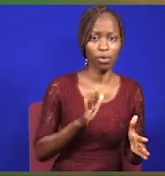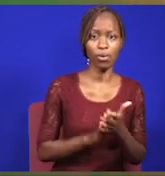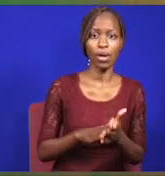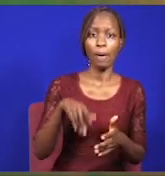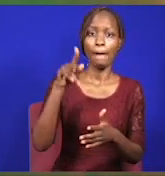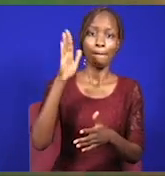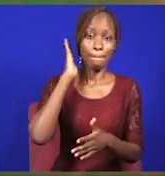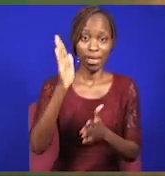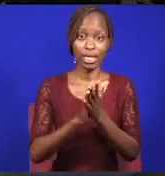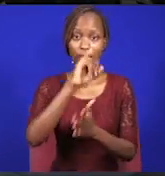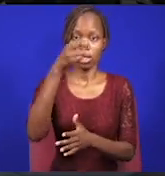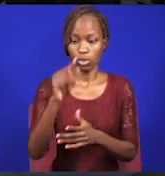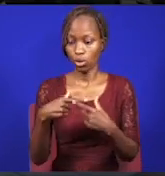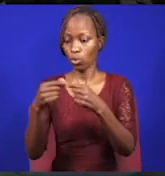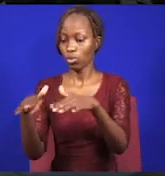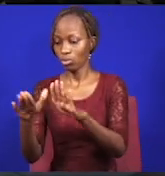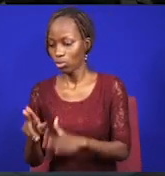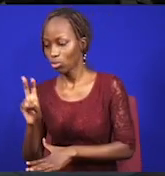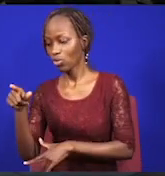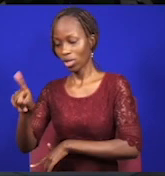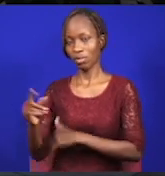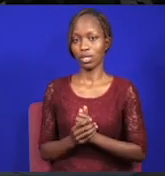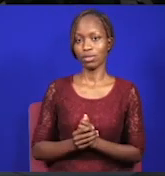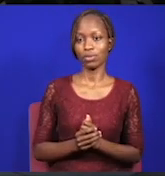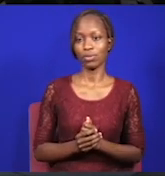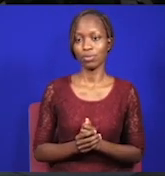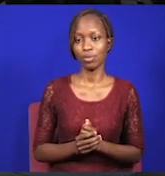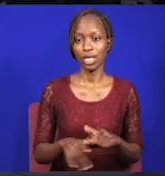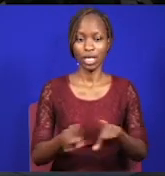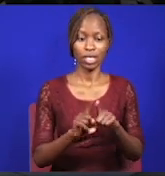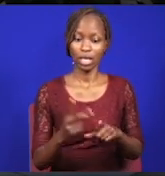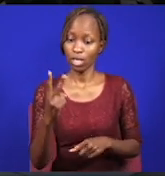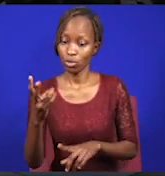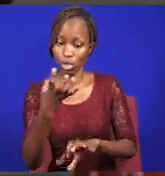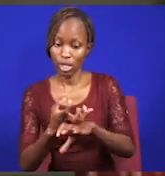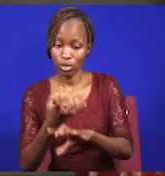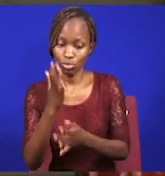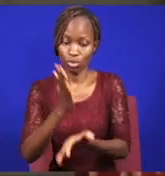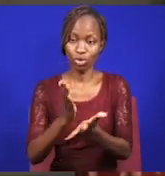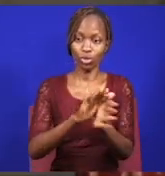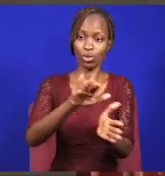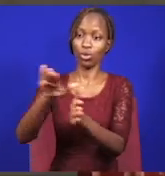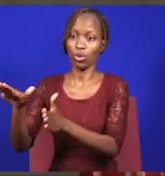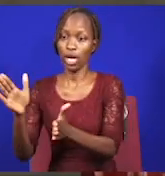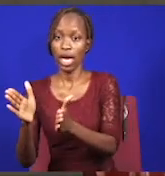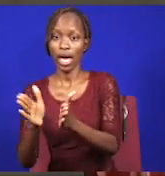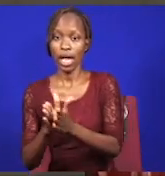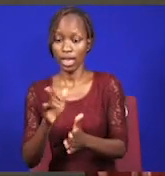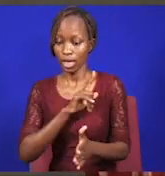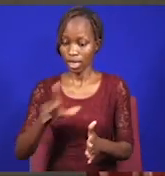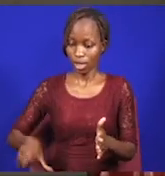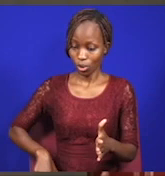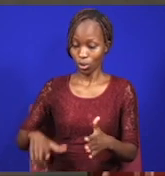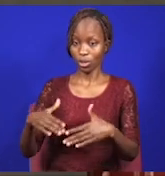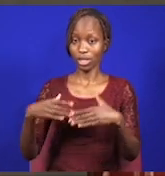to the tomb to see for themselves. They too saw the stone had been rolled and the Lord's burial clothes lying